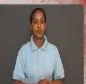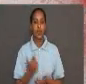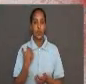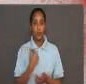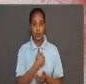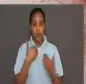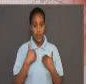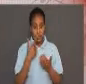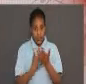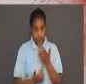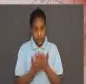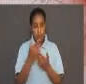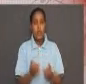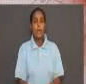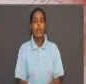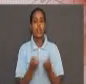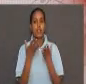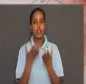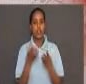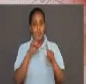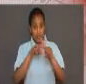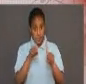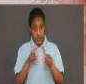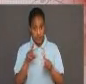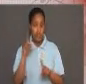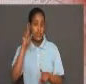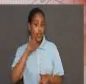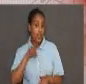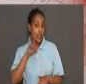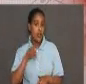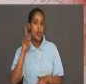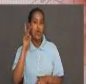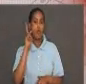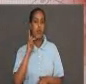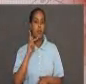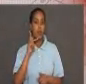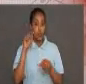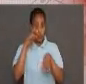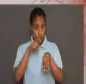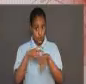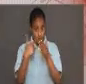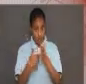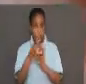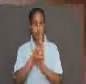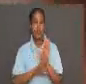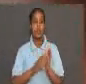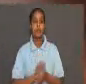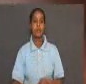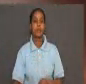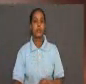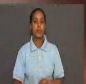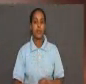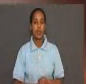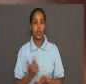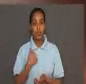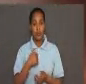We have discussed many different synthetic polymers during this unit,